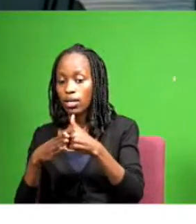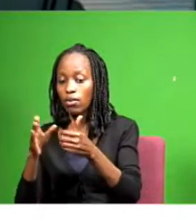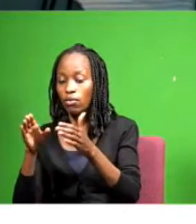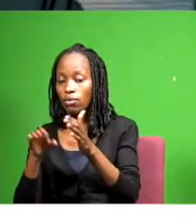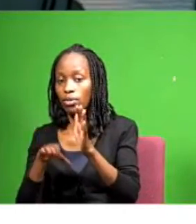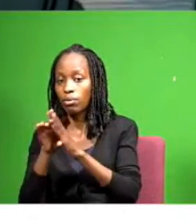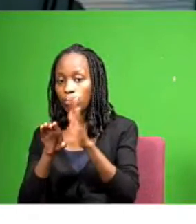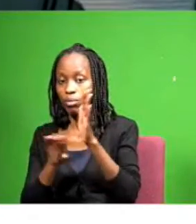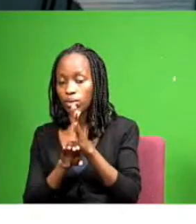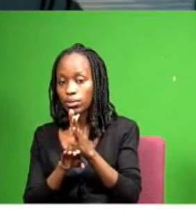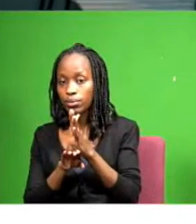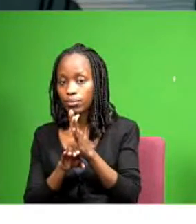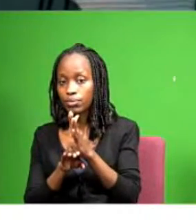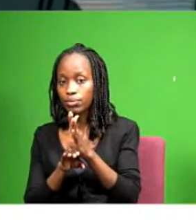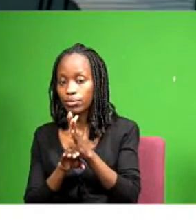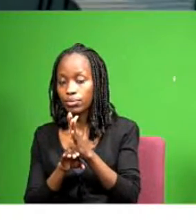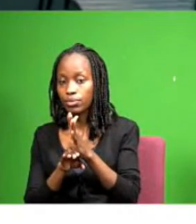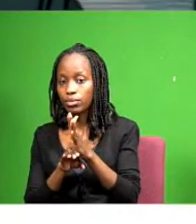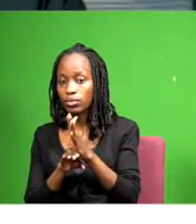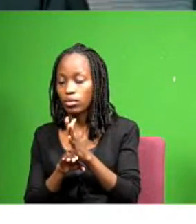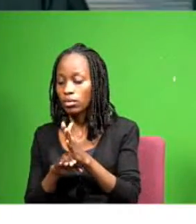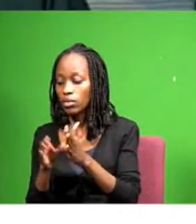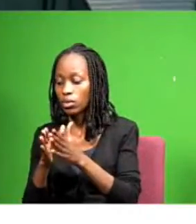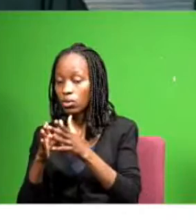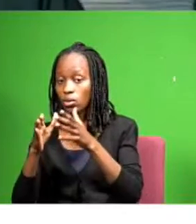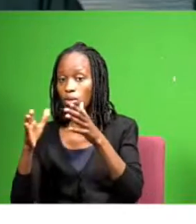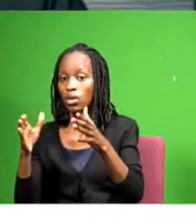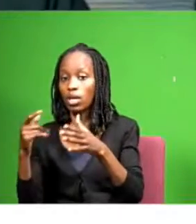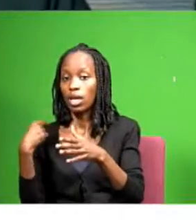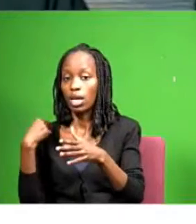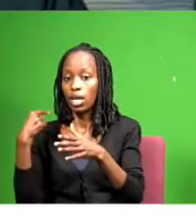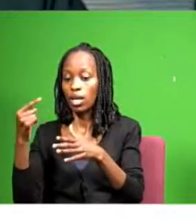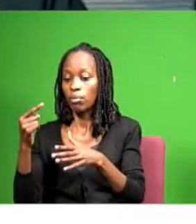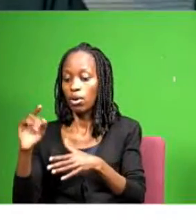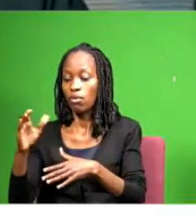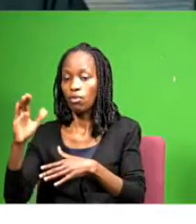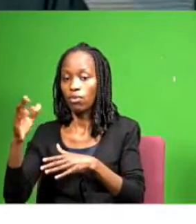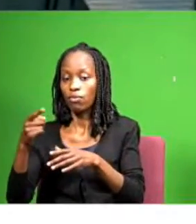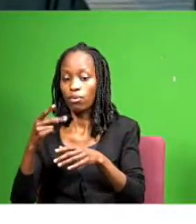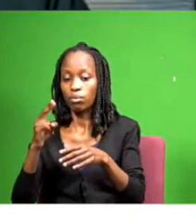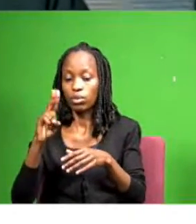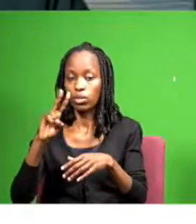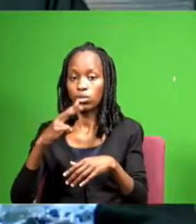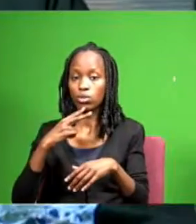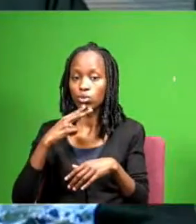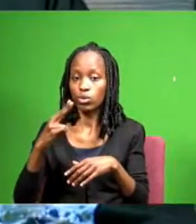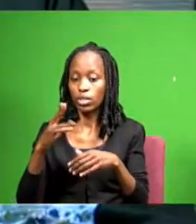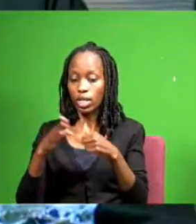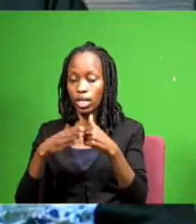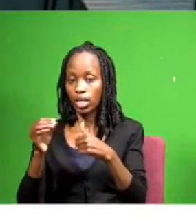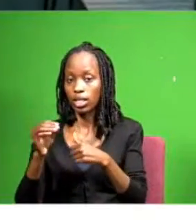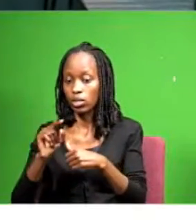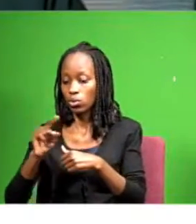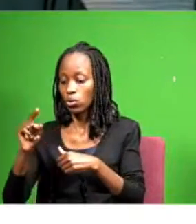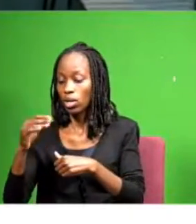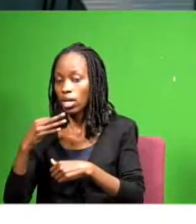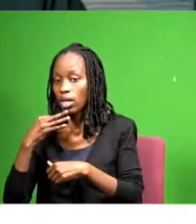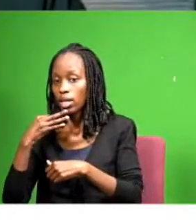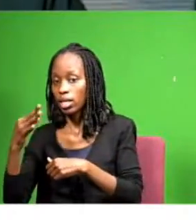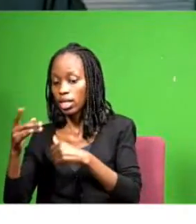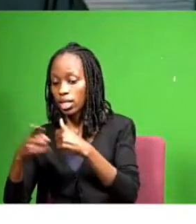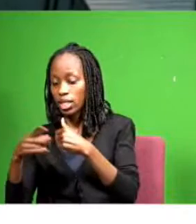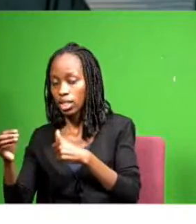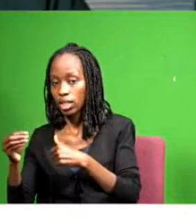of electoral units to increase the number of constituencies from 290 to